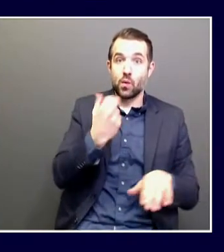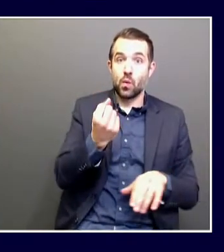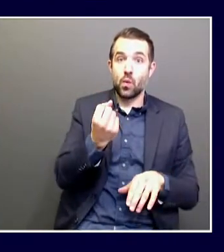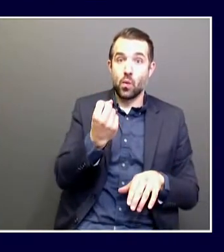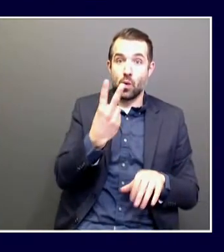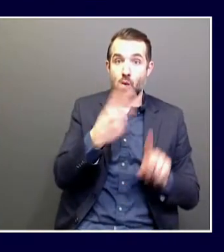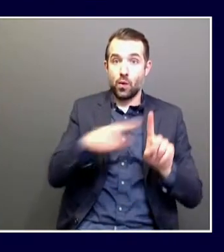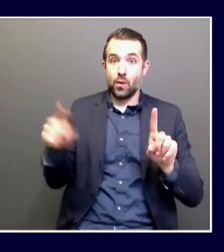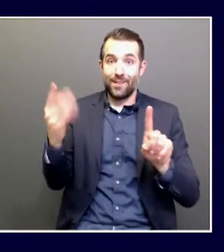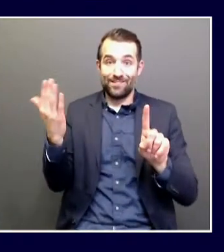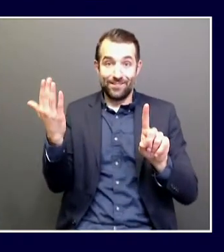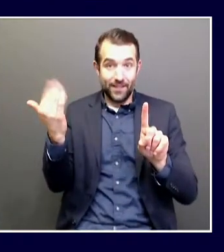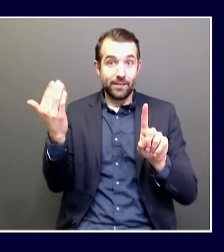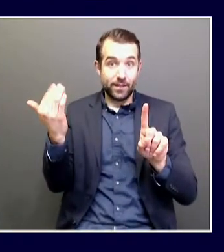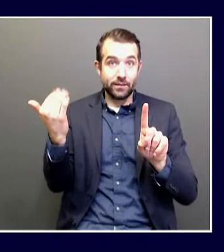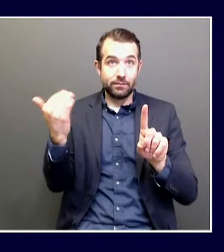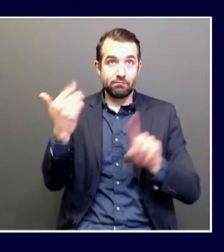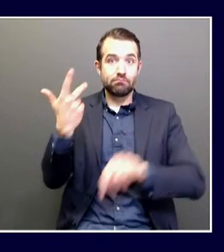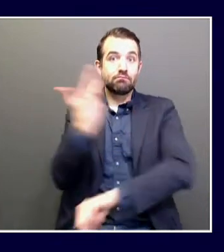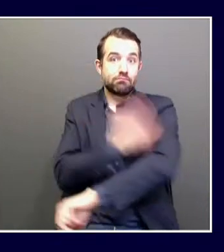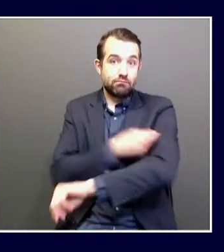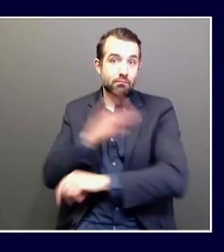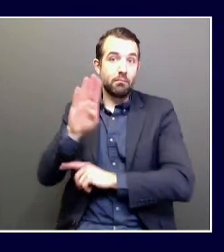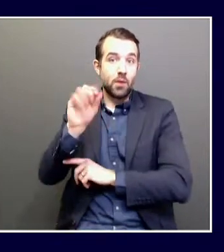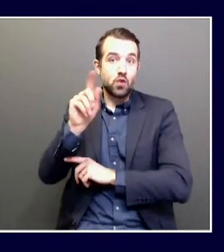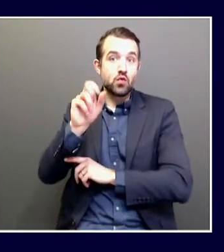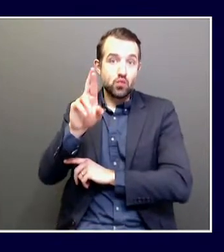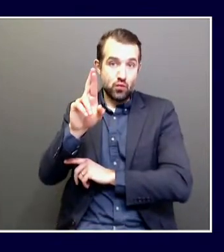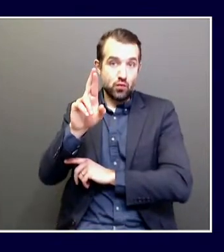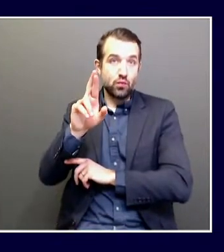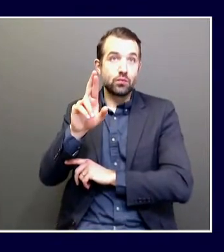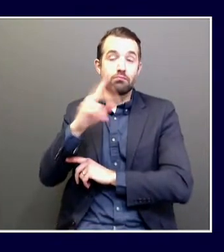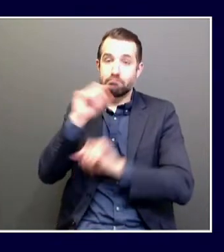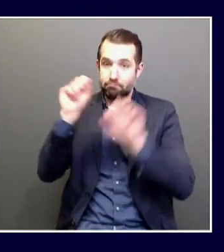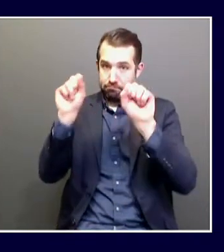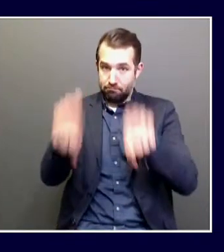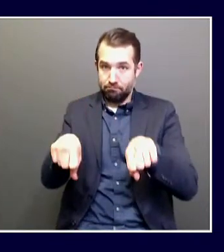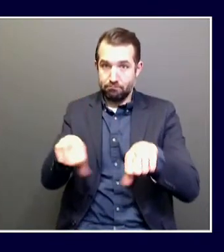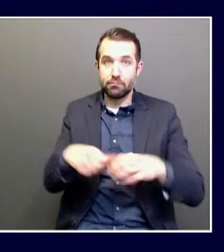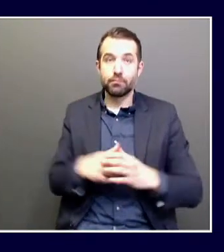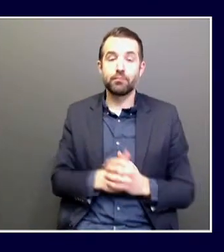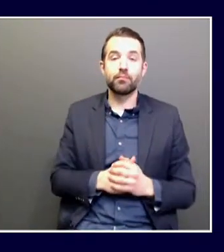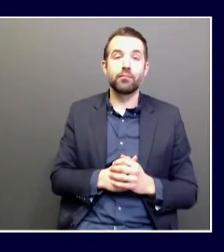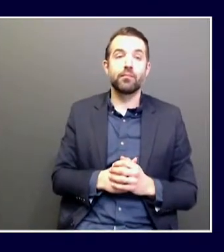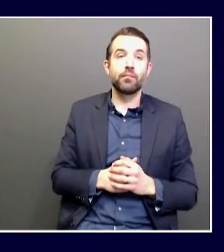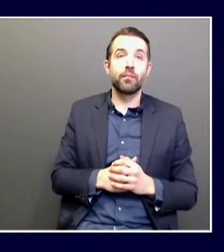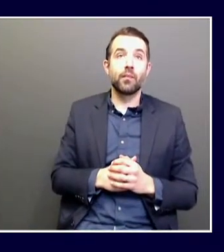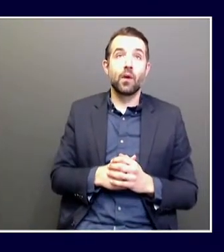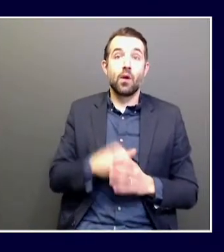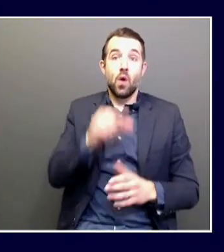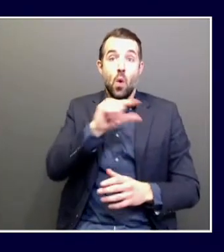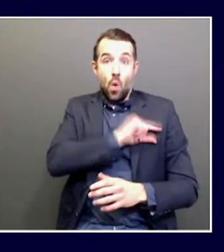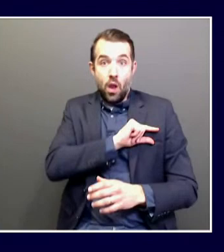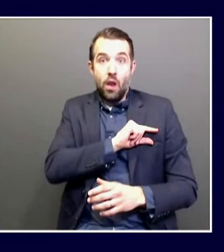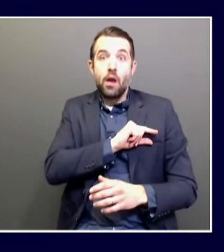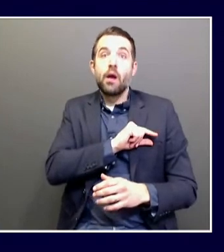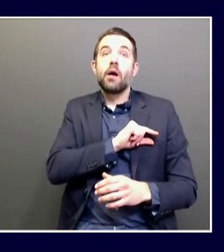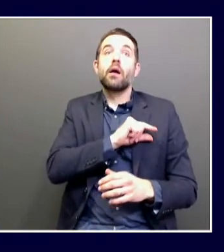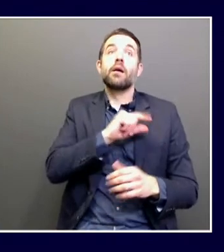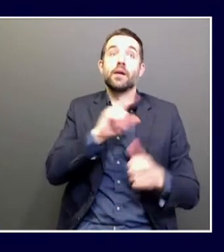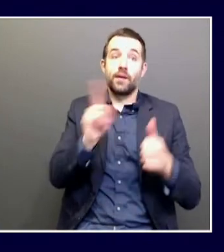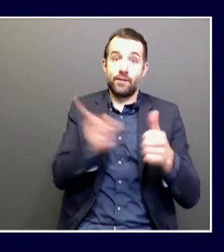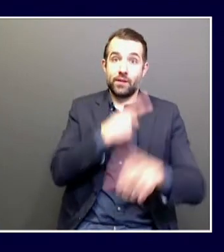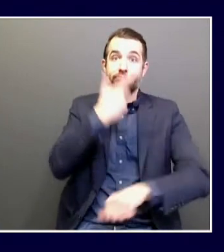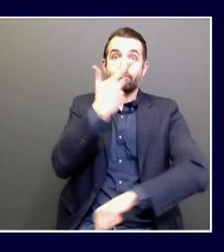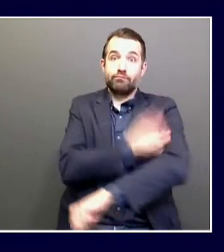Now, folks recall that 12 to 15-year-olds became eligible to receive their primary shots last year at the